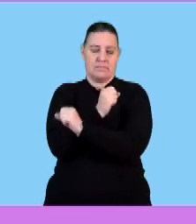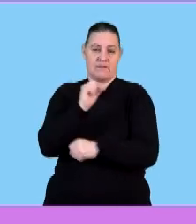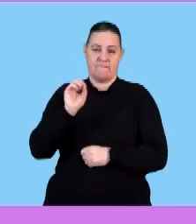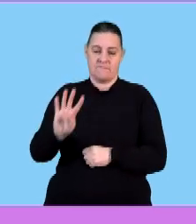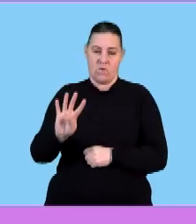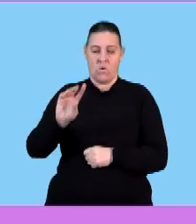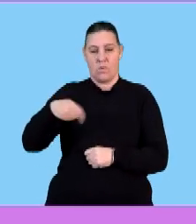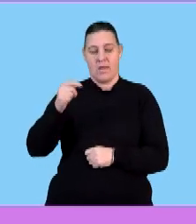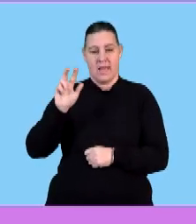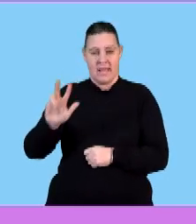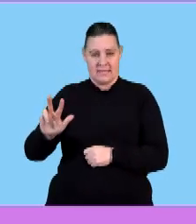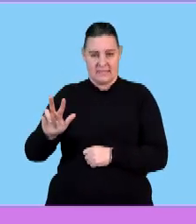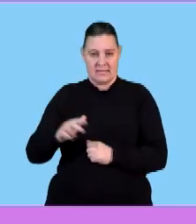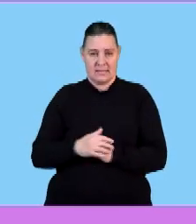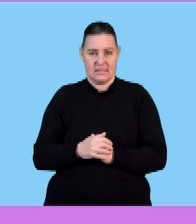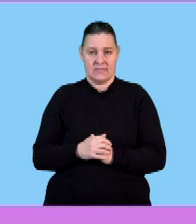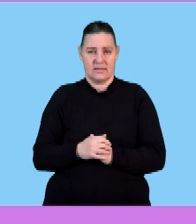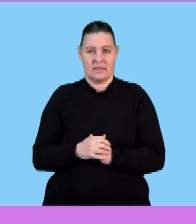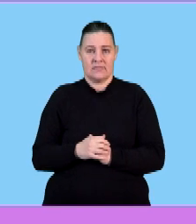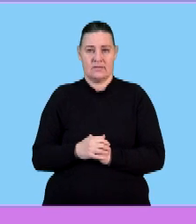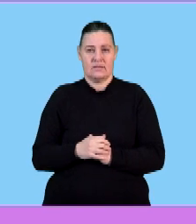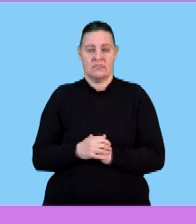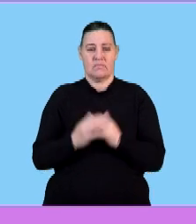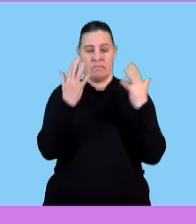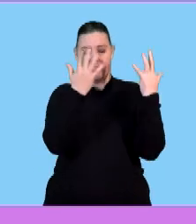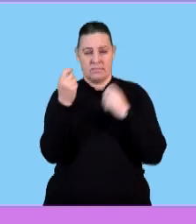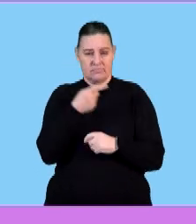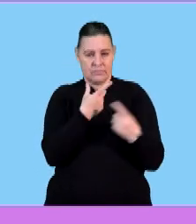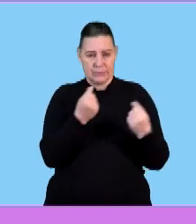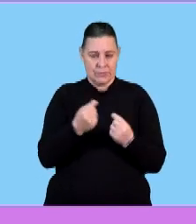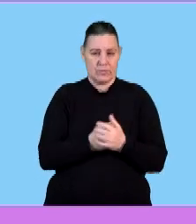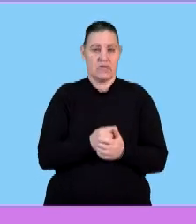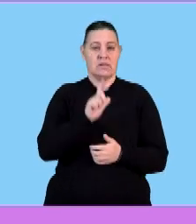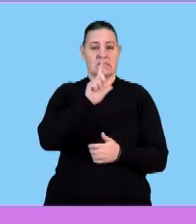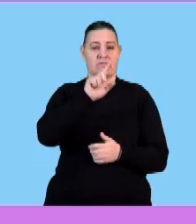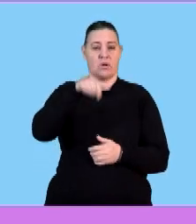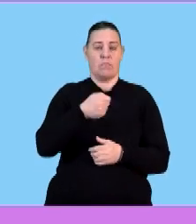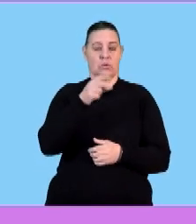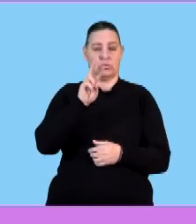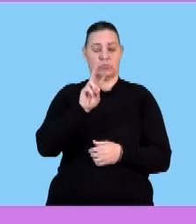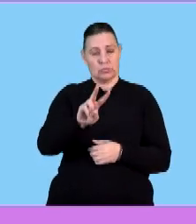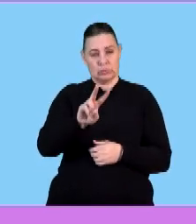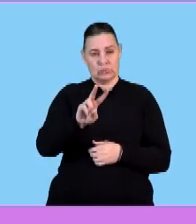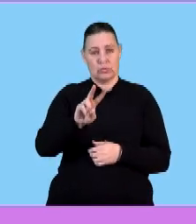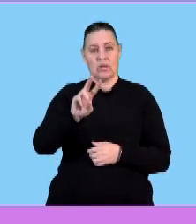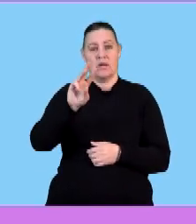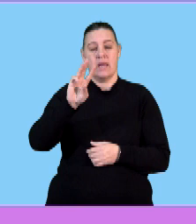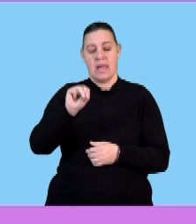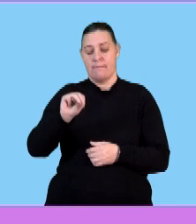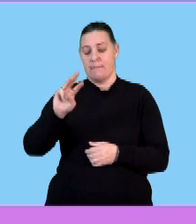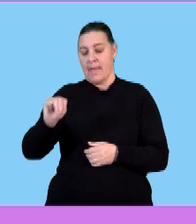3, height is 4.8 as given to me. Let the calculator do its work for you, and we get